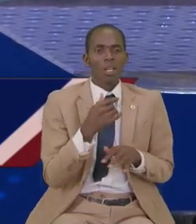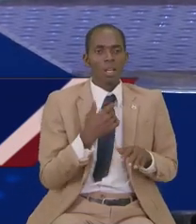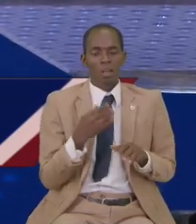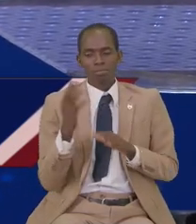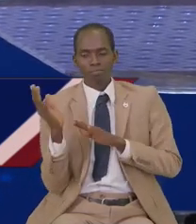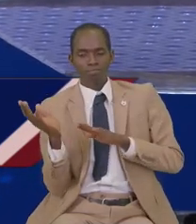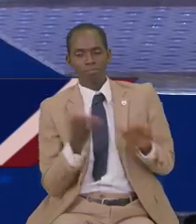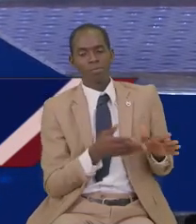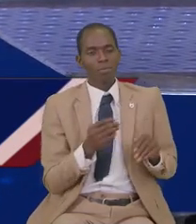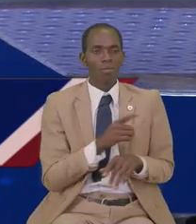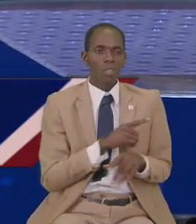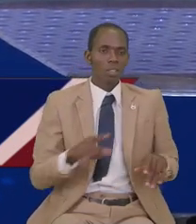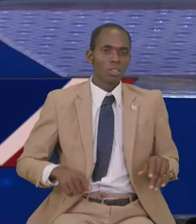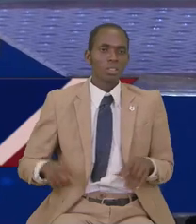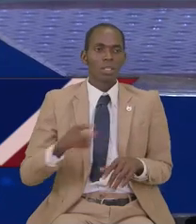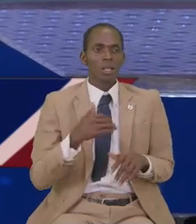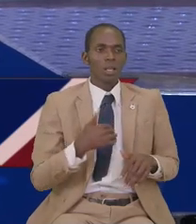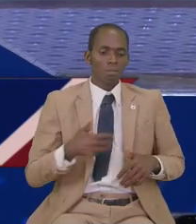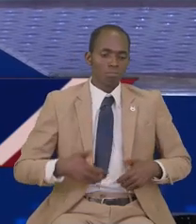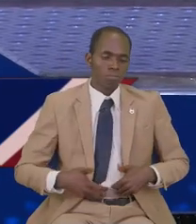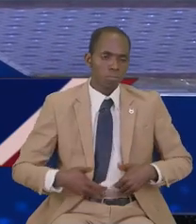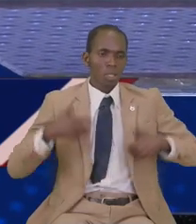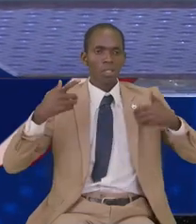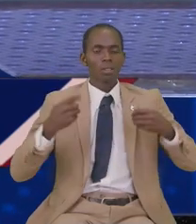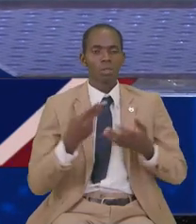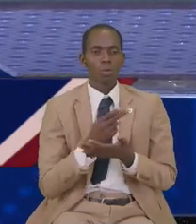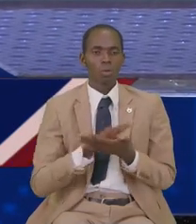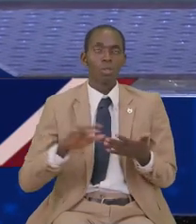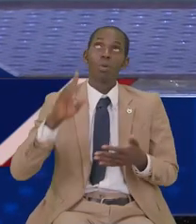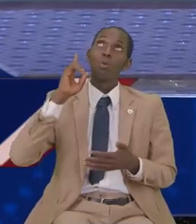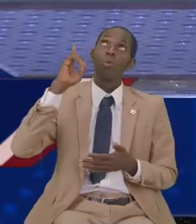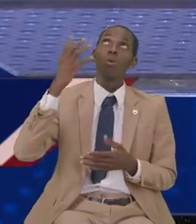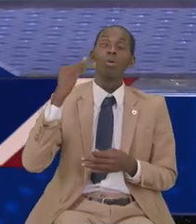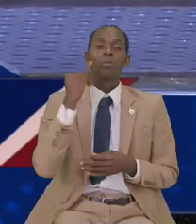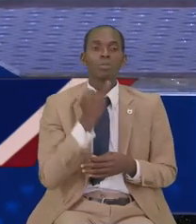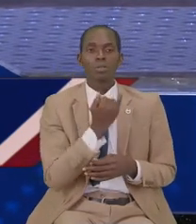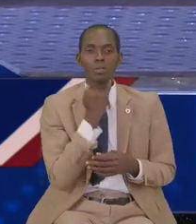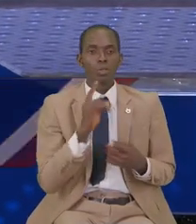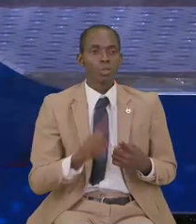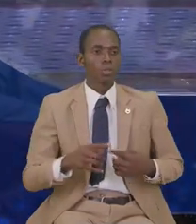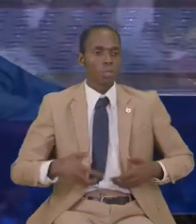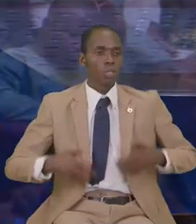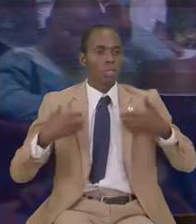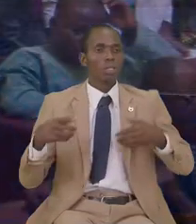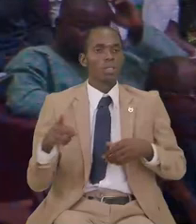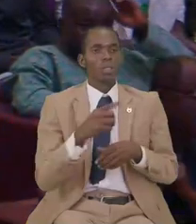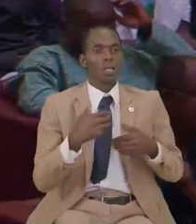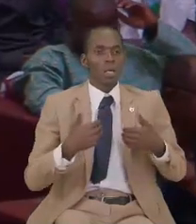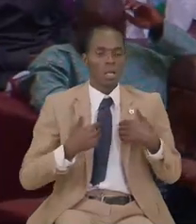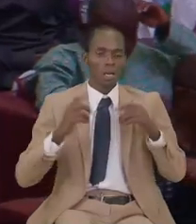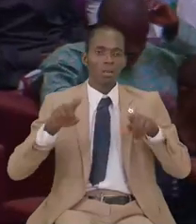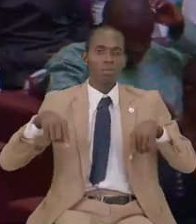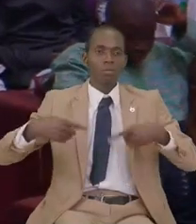Lord. They have provoked the Holy One of Israel unto anger. They are gone